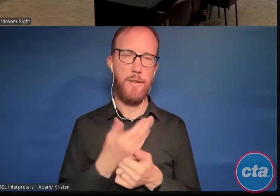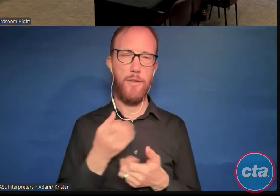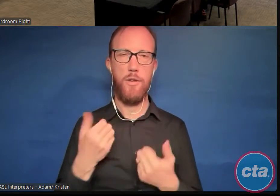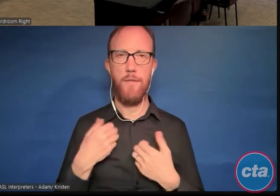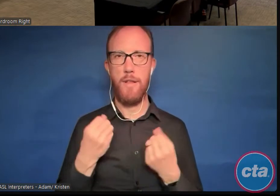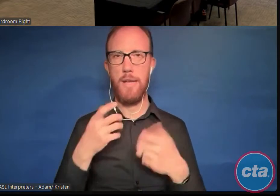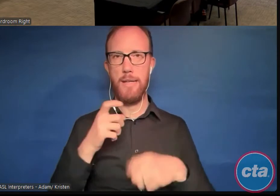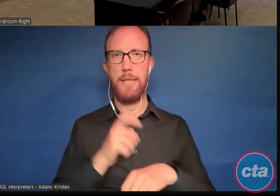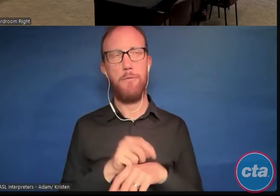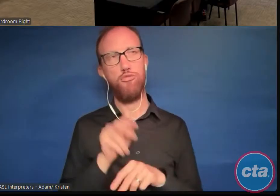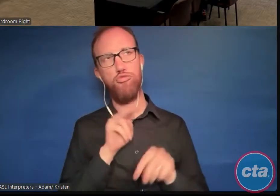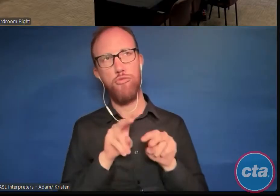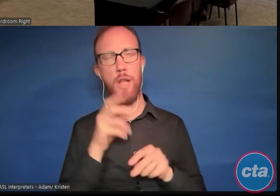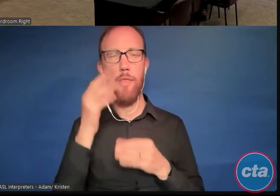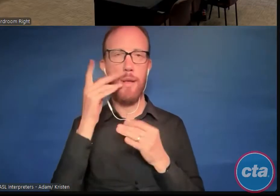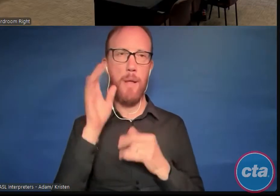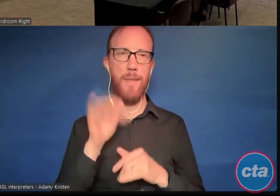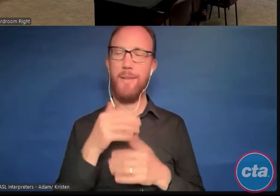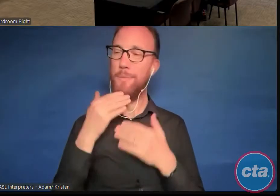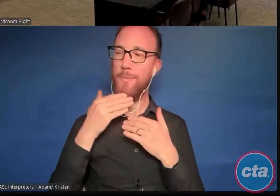So thank you.